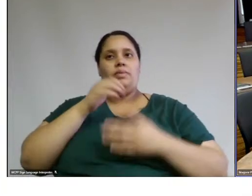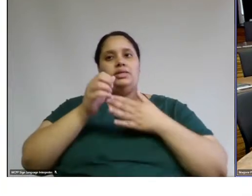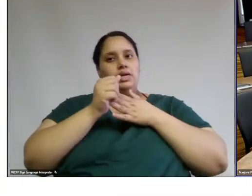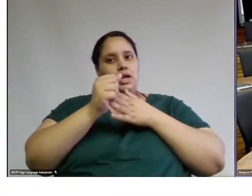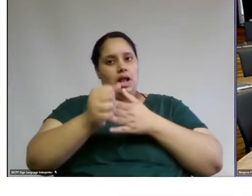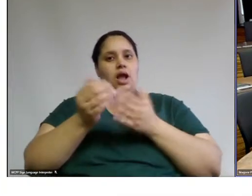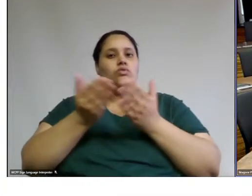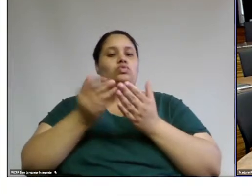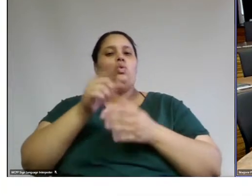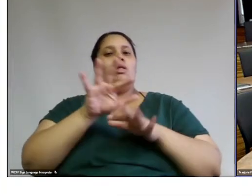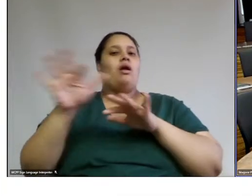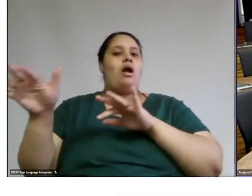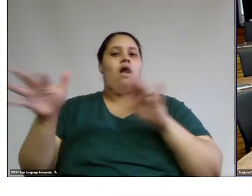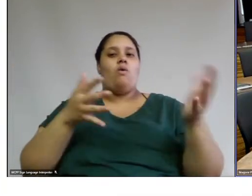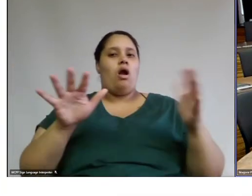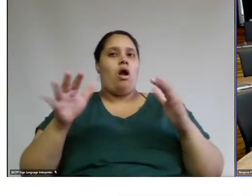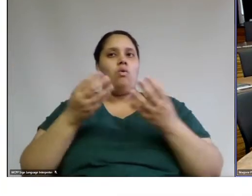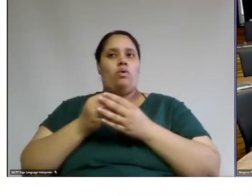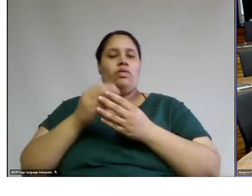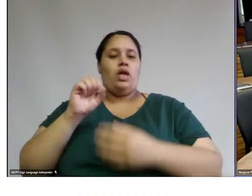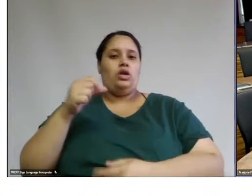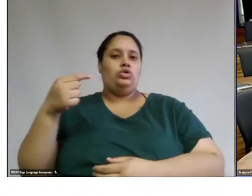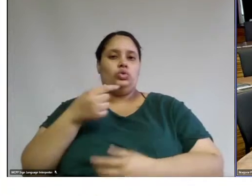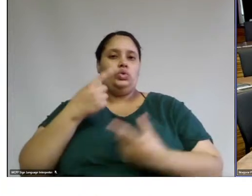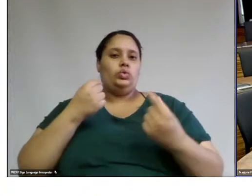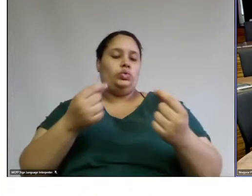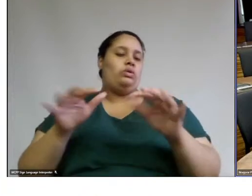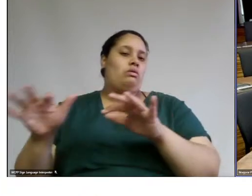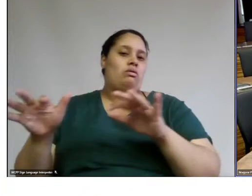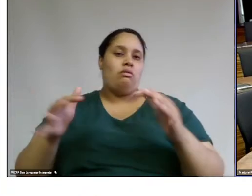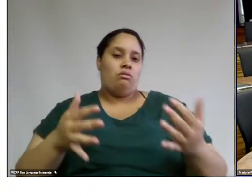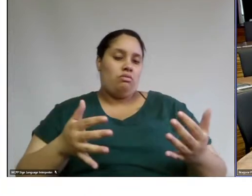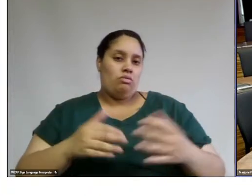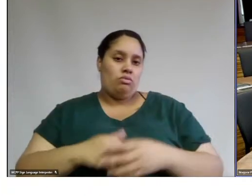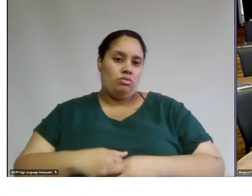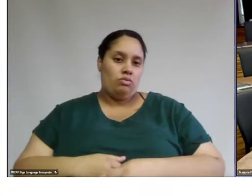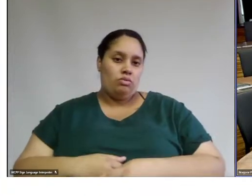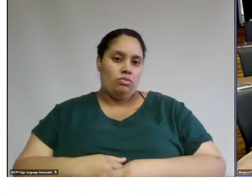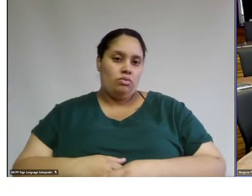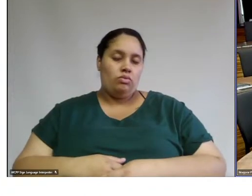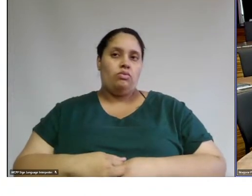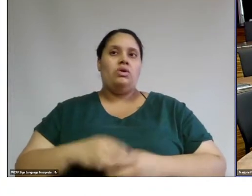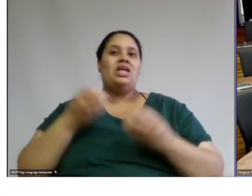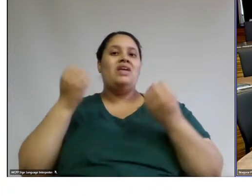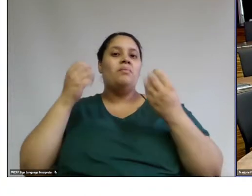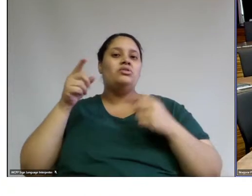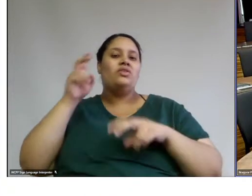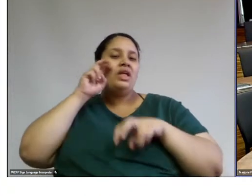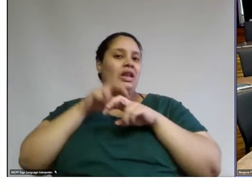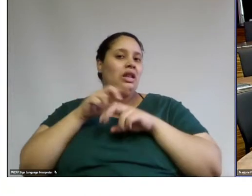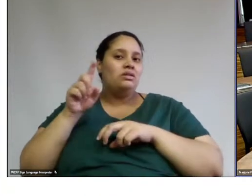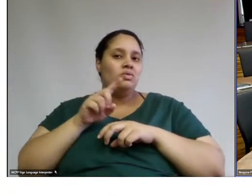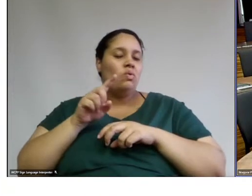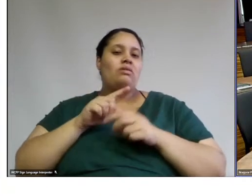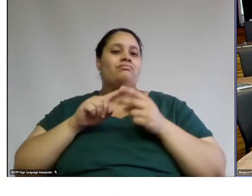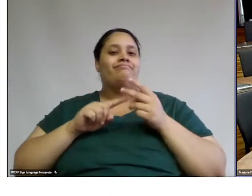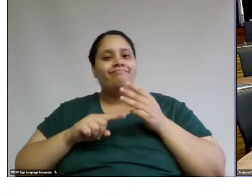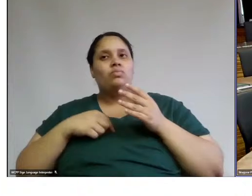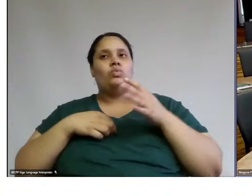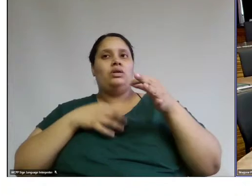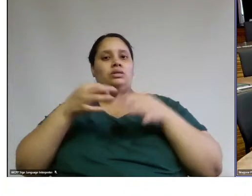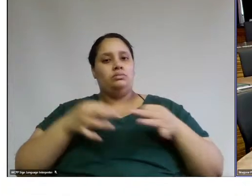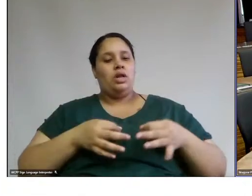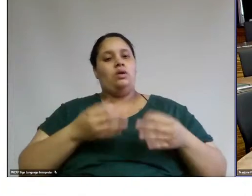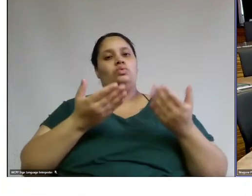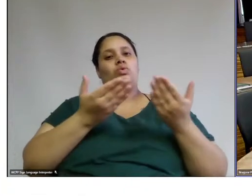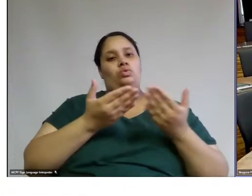schools in that regard, how to respond to the AG and what information they require. So yes, we